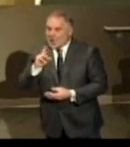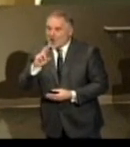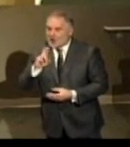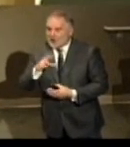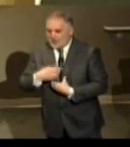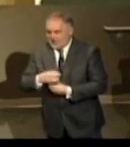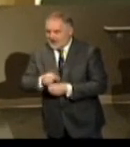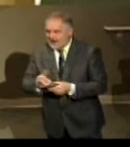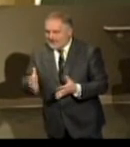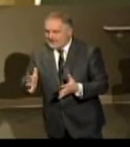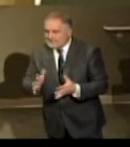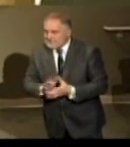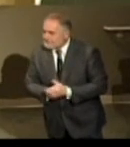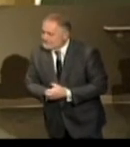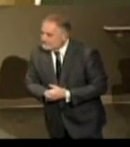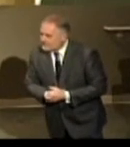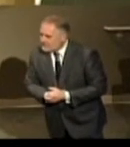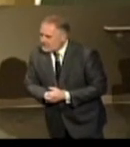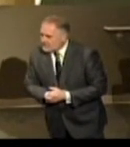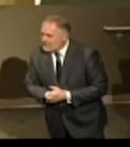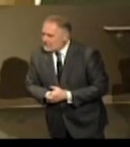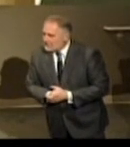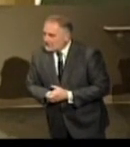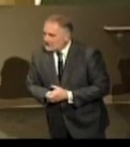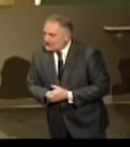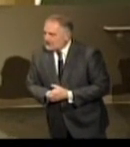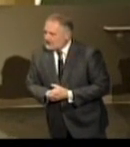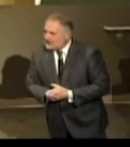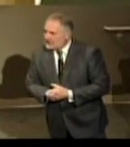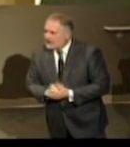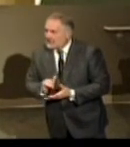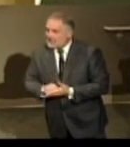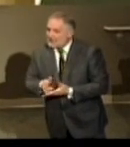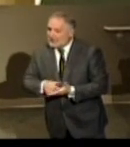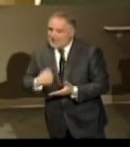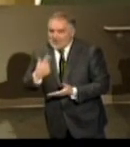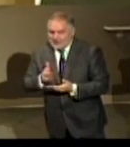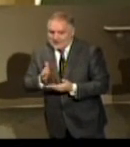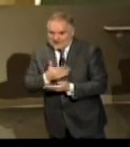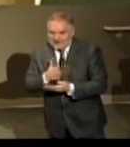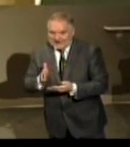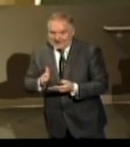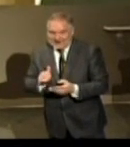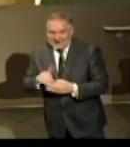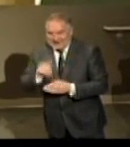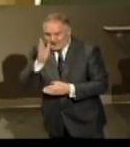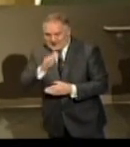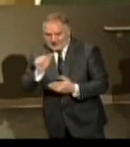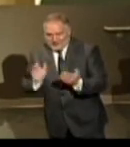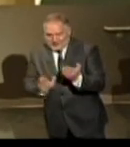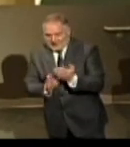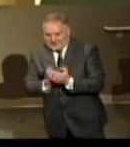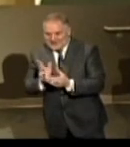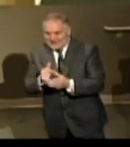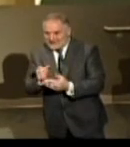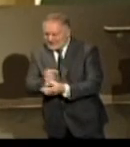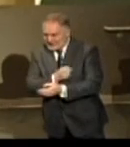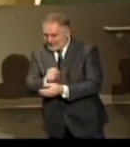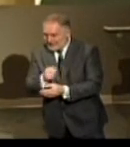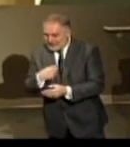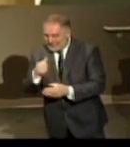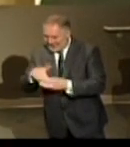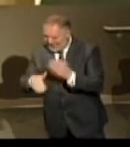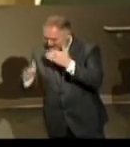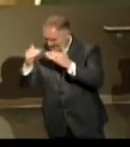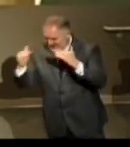were created. That's what we're going to sing about when we get to heaven. First song we'll sing when we get there. It's